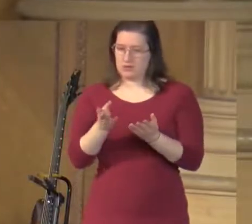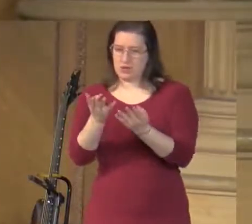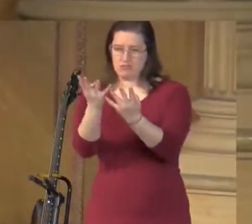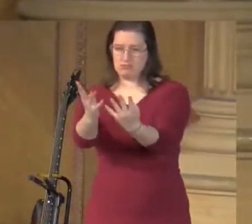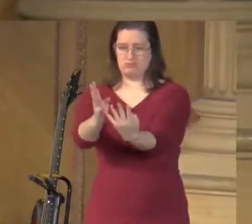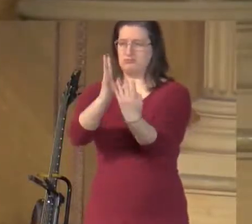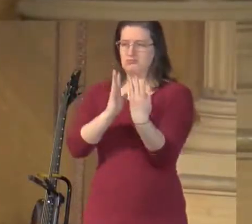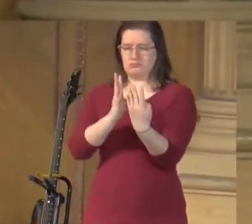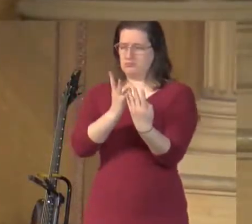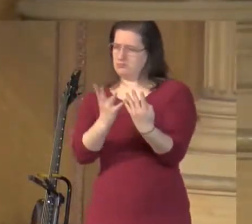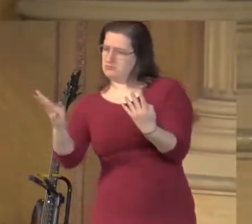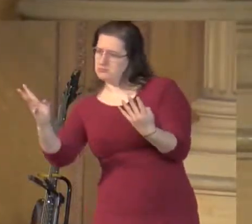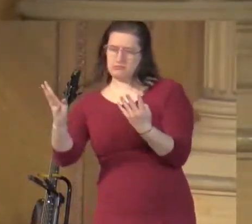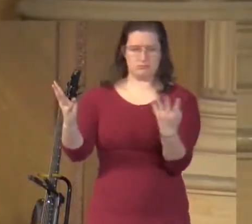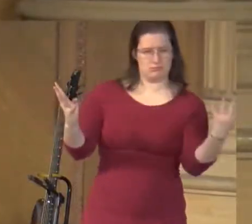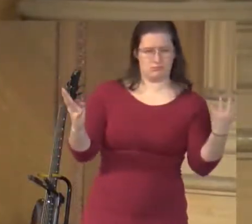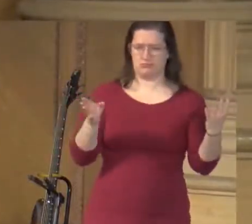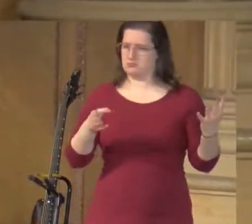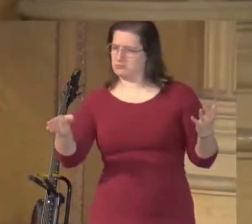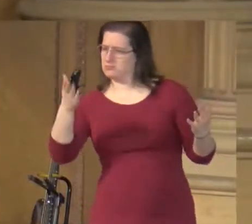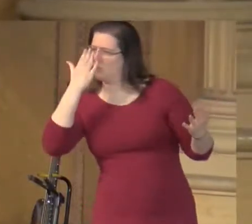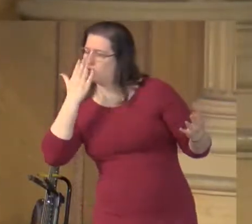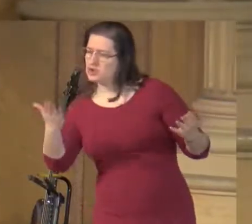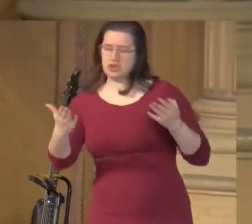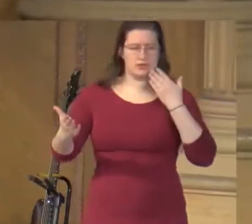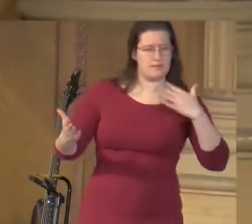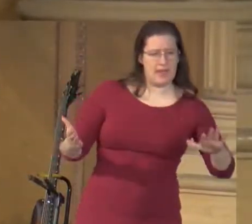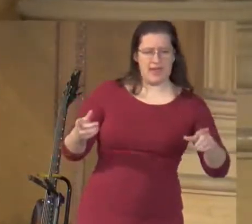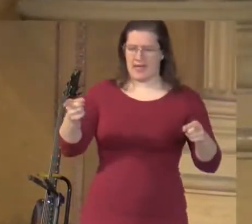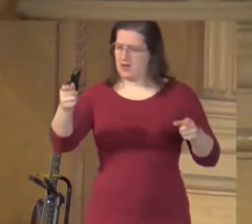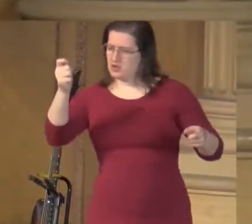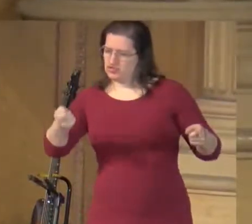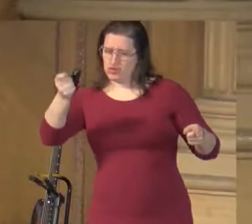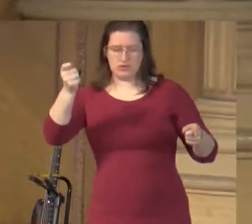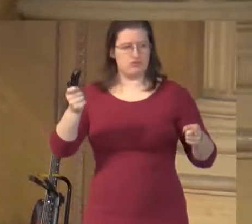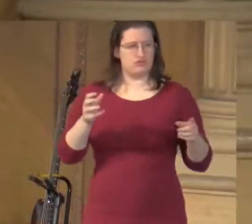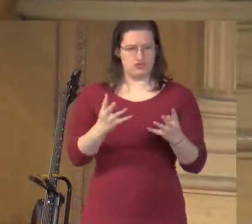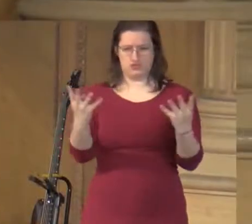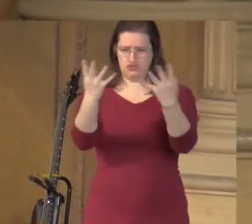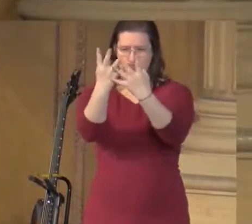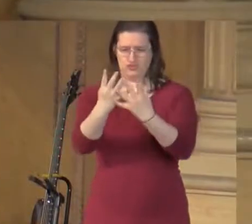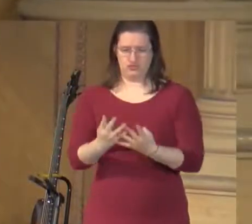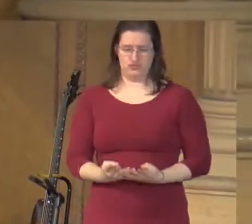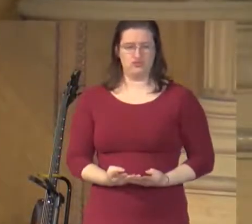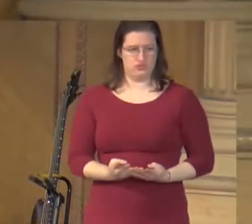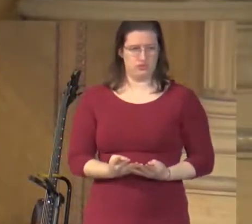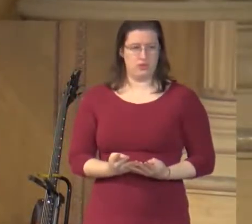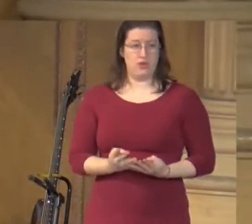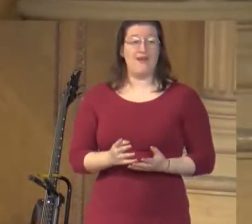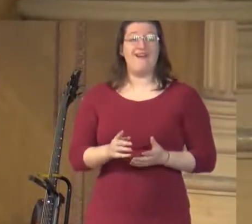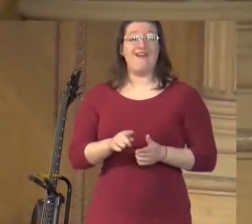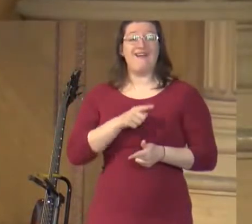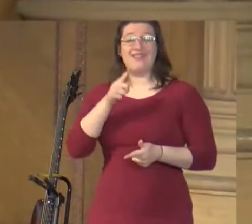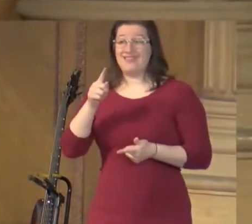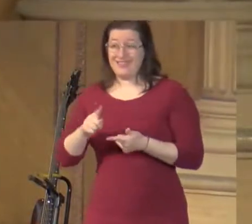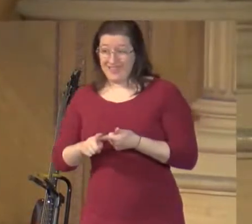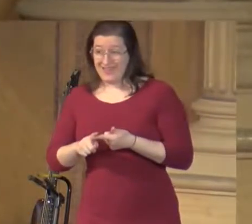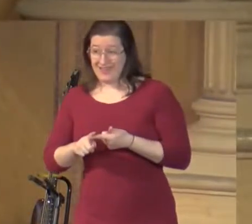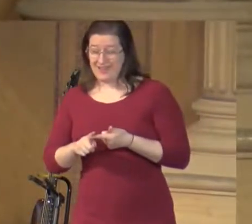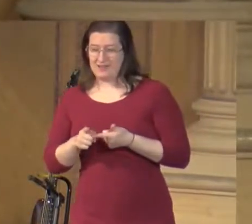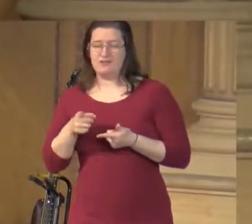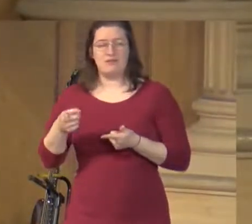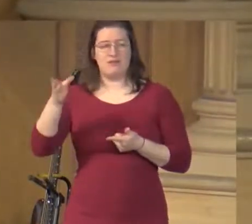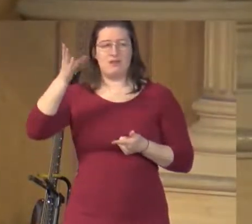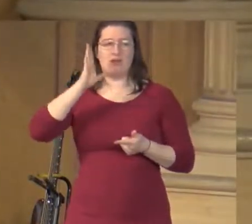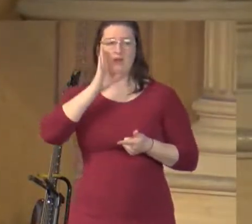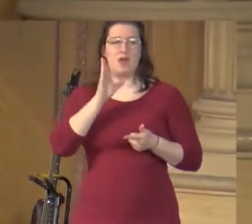would refine people he would cleanse his community by judging within his people and then from there he would go